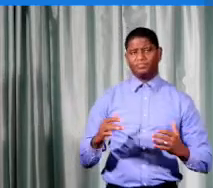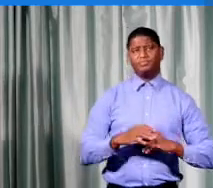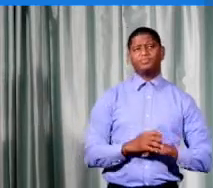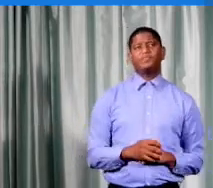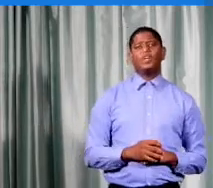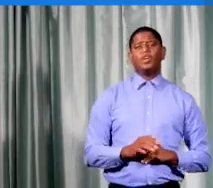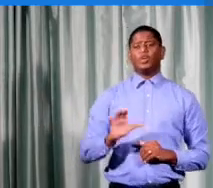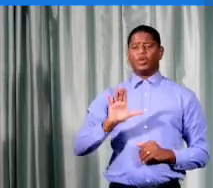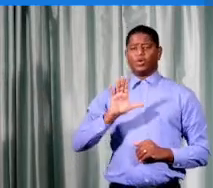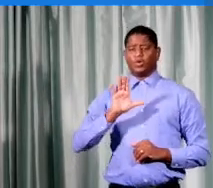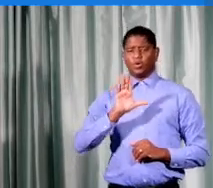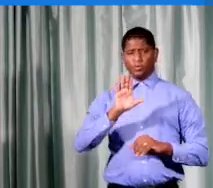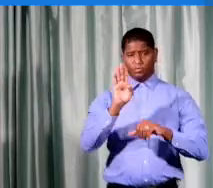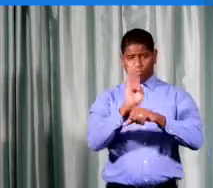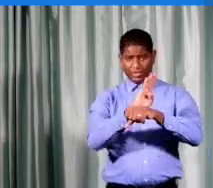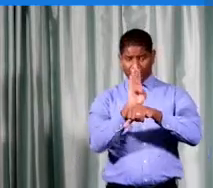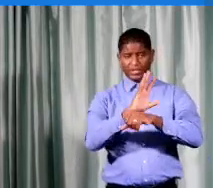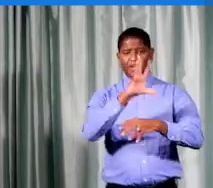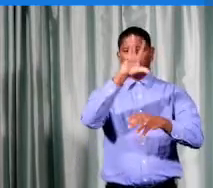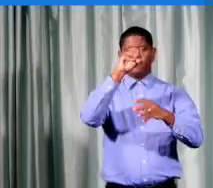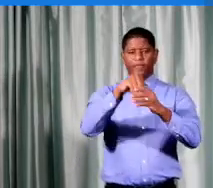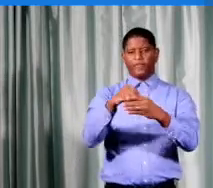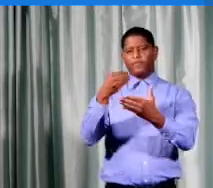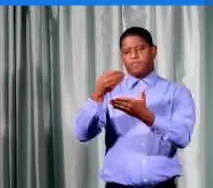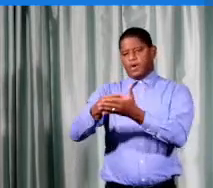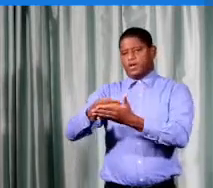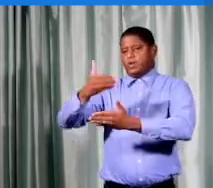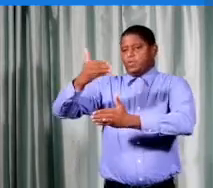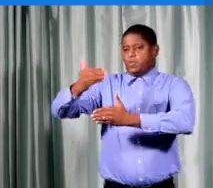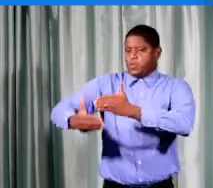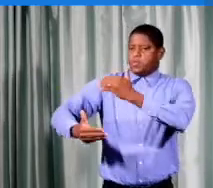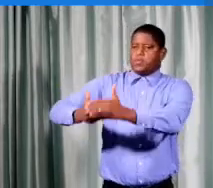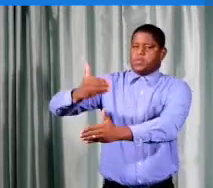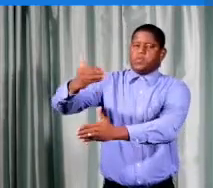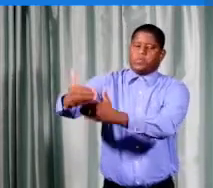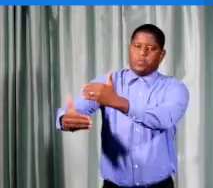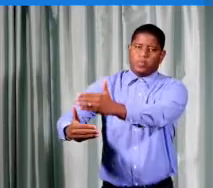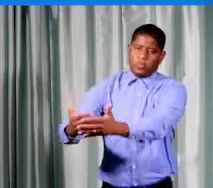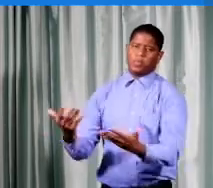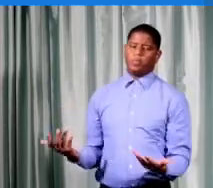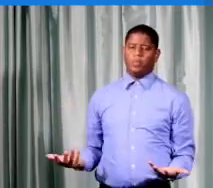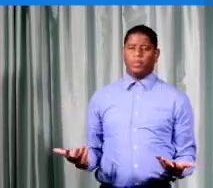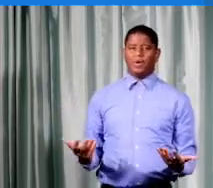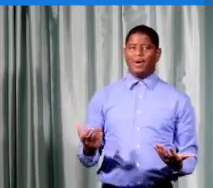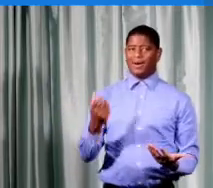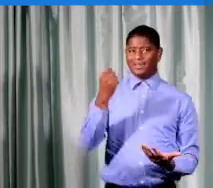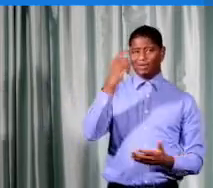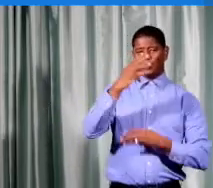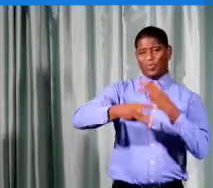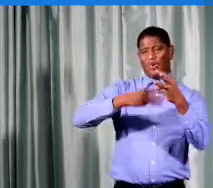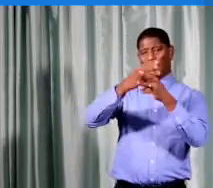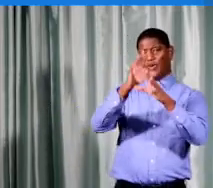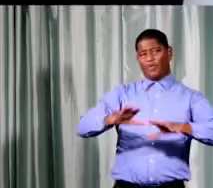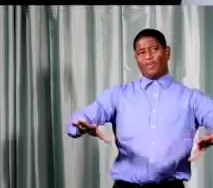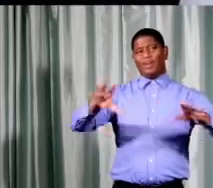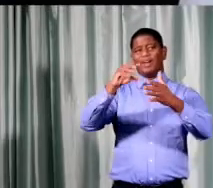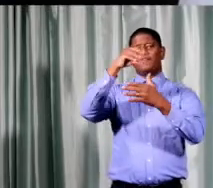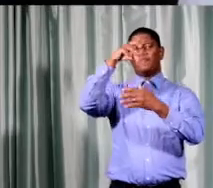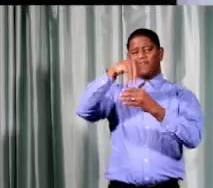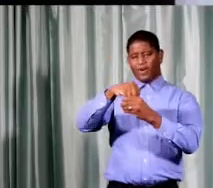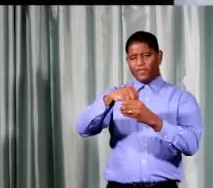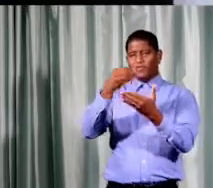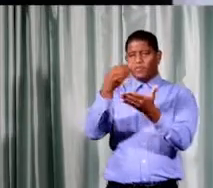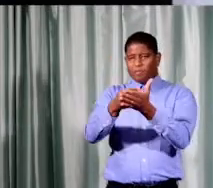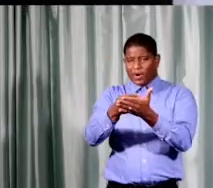Suppliers, employees, the world is about cash. That's the lifeblood of the business. But the